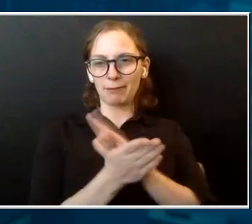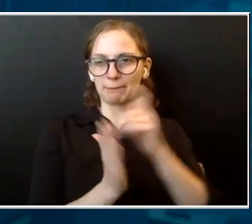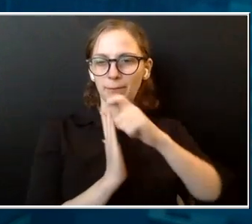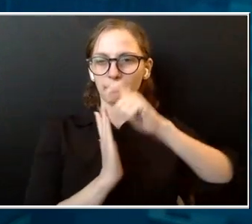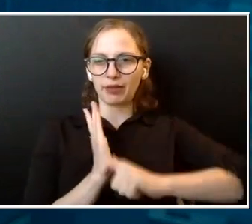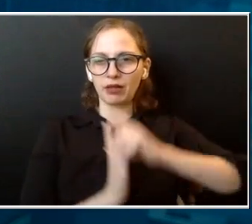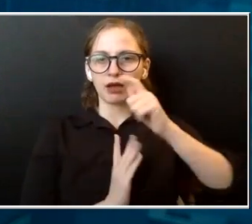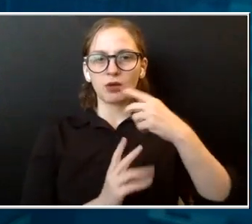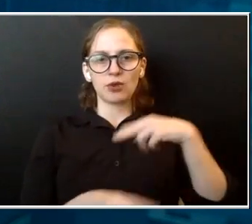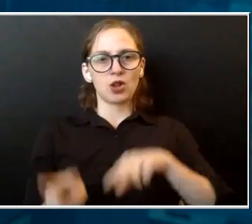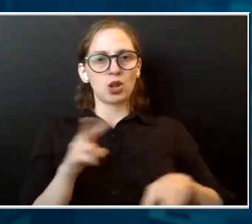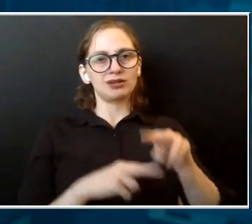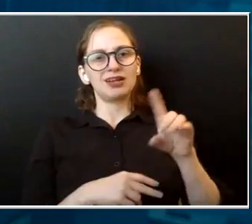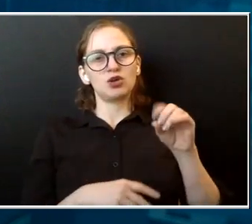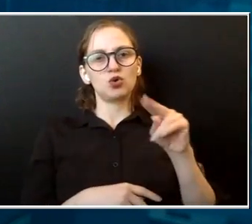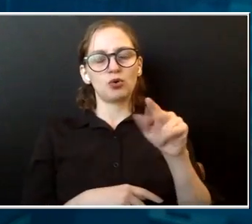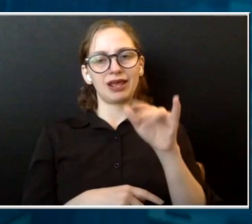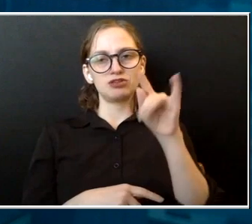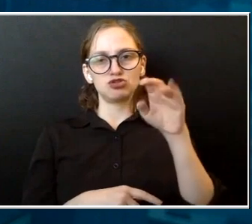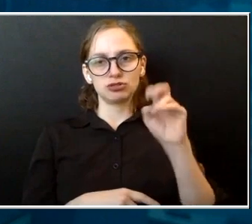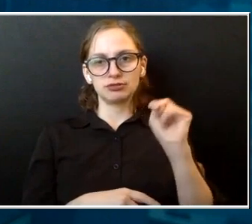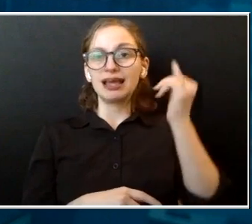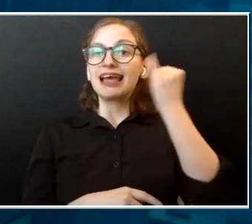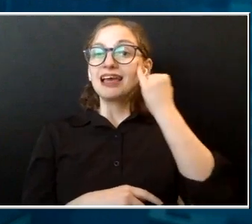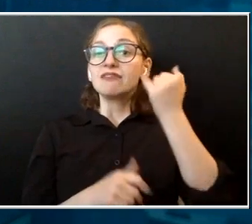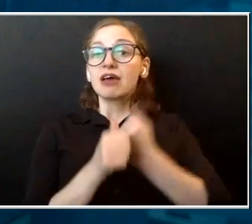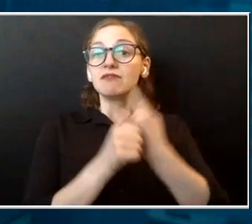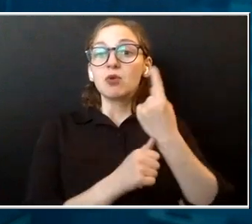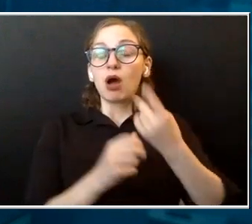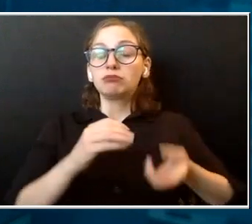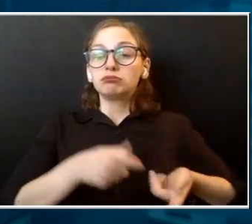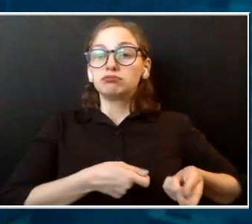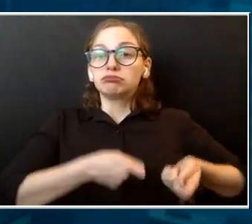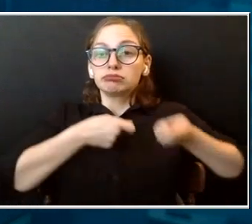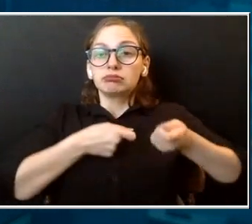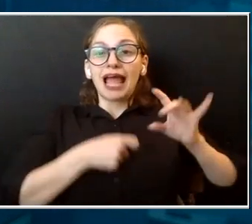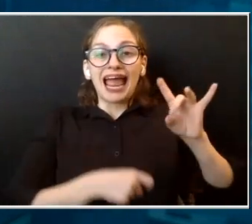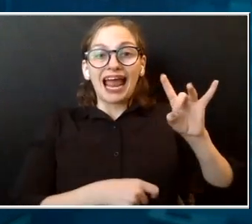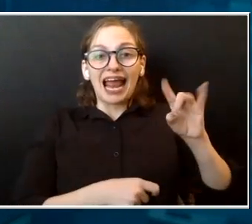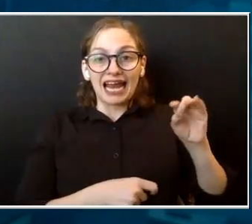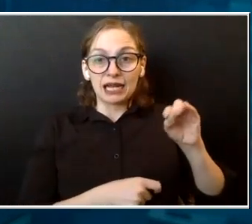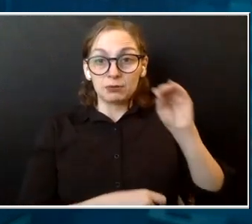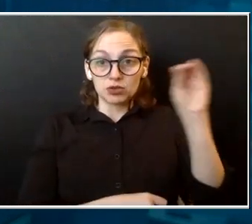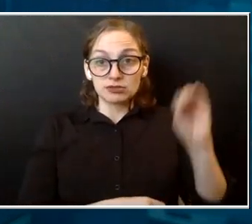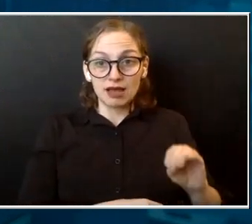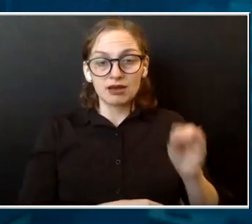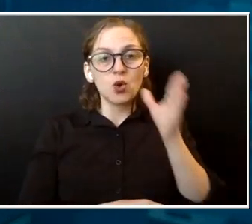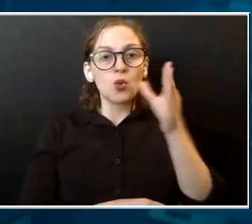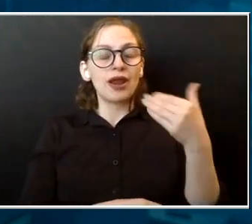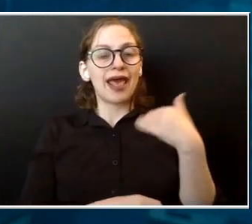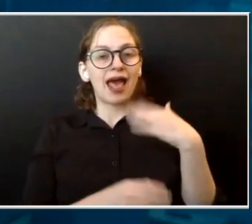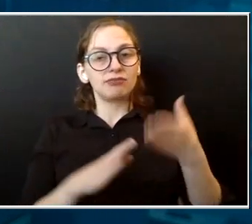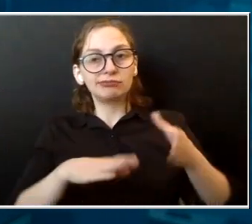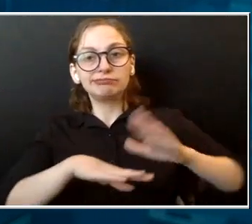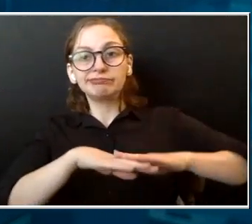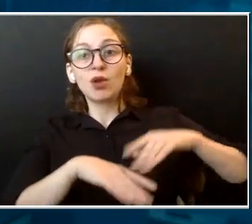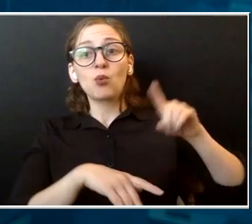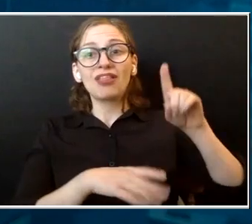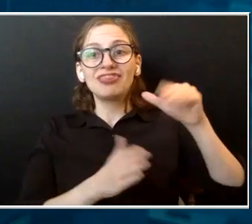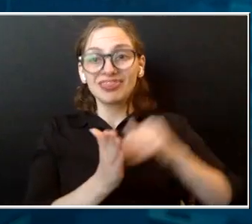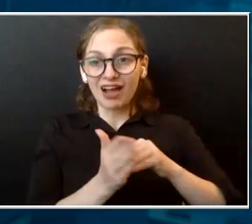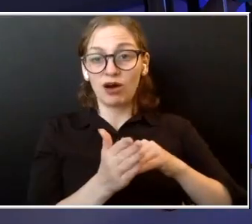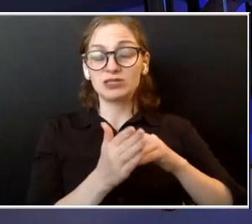up to a conversion rate of 80%, it had 1,000 more livers in 1 year. That solves a lot of problems and saves a lot of